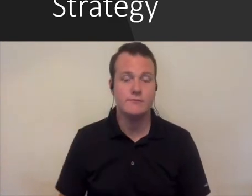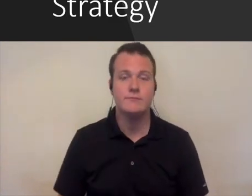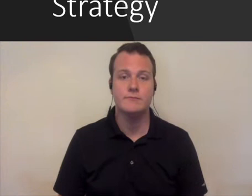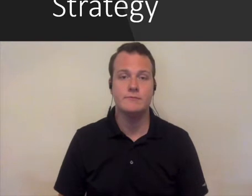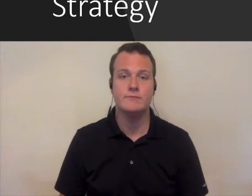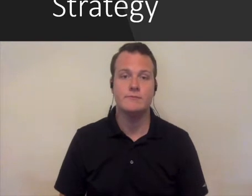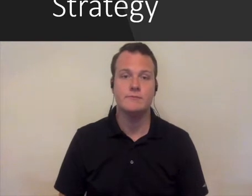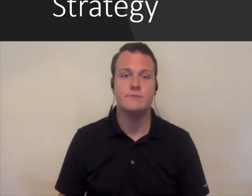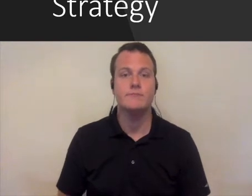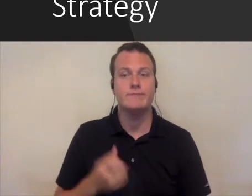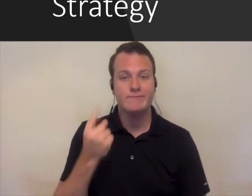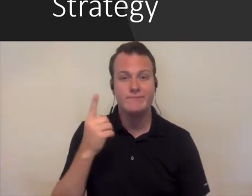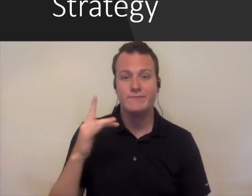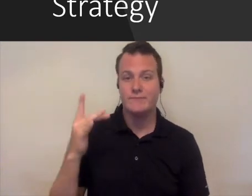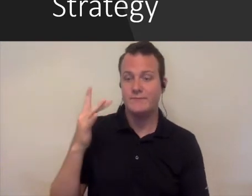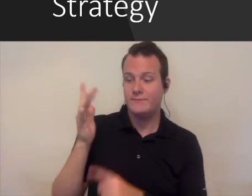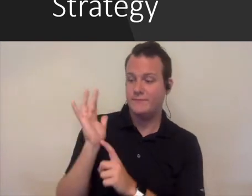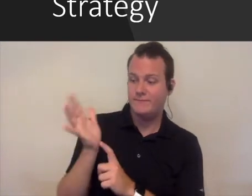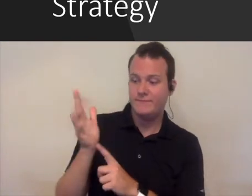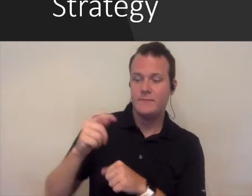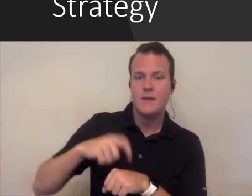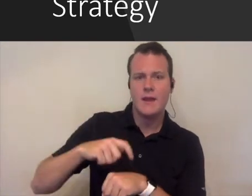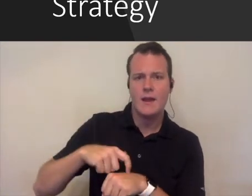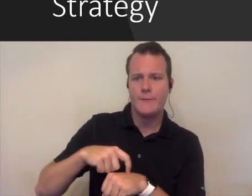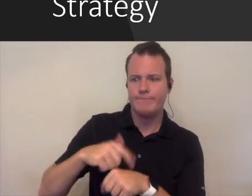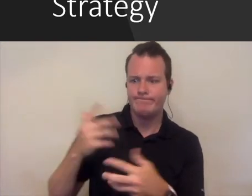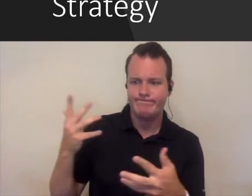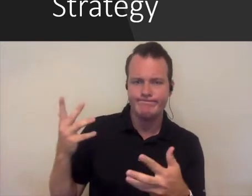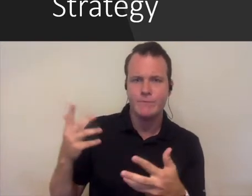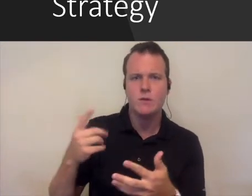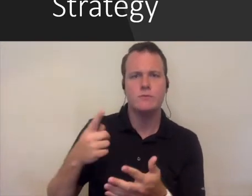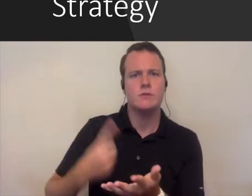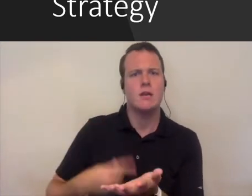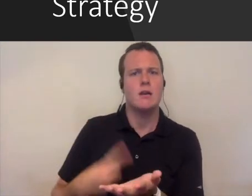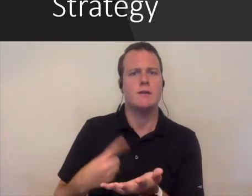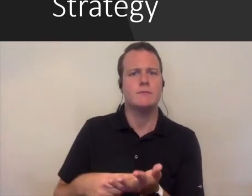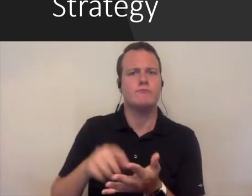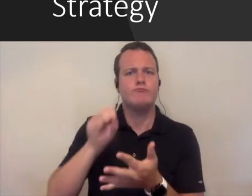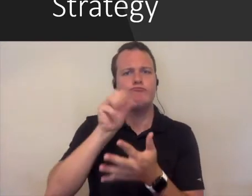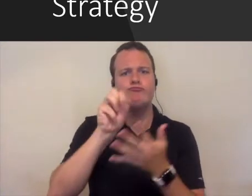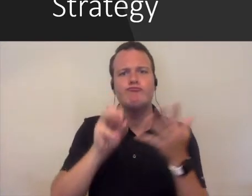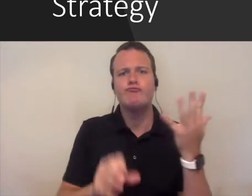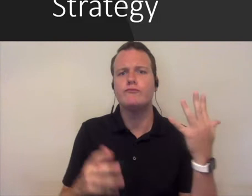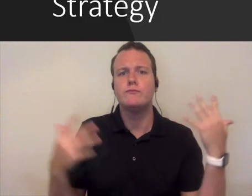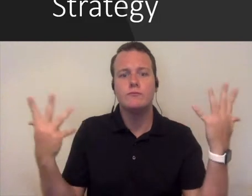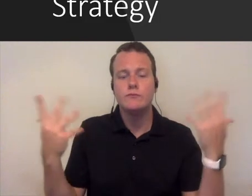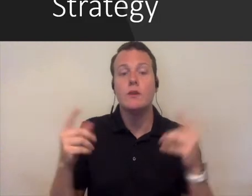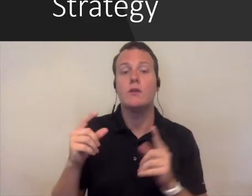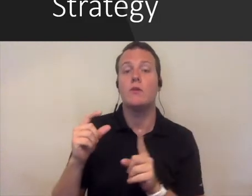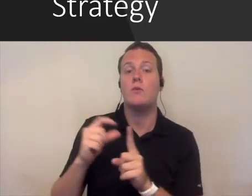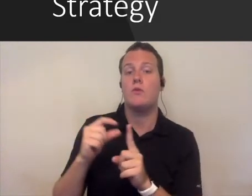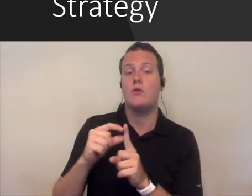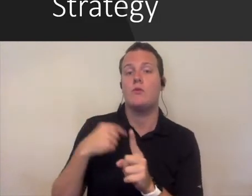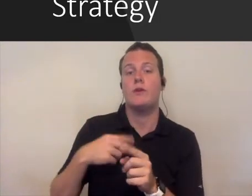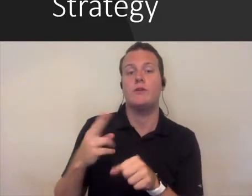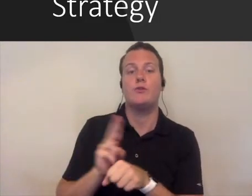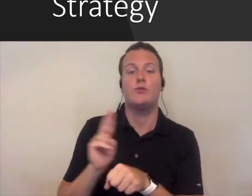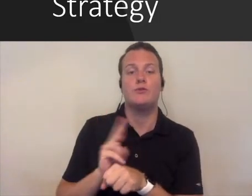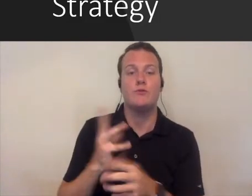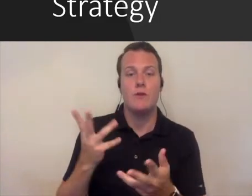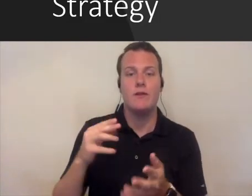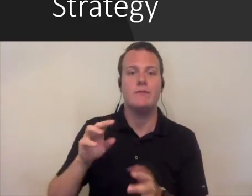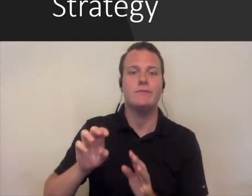that 5 minutes, what are you going to talk about? There's a word that we utilize a great deal, and that is your